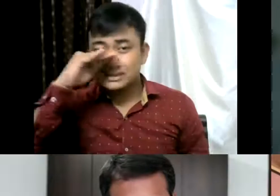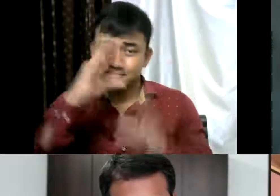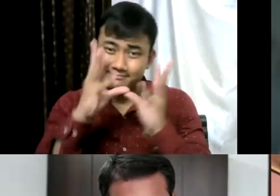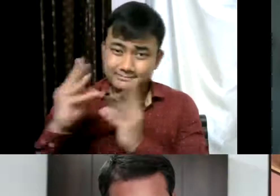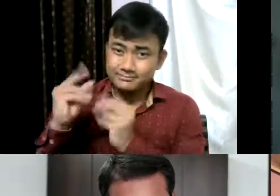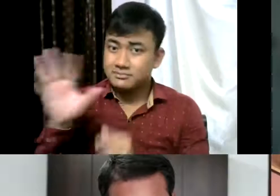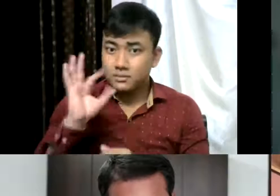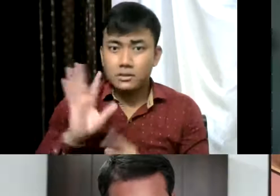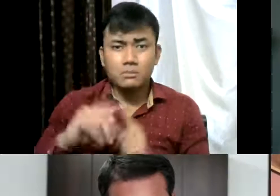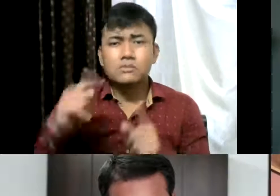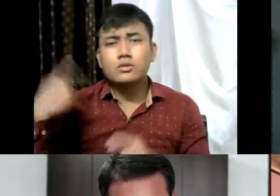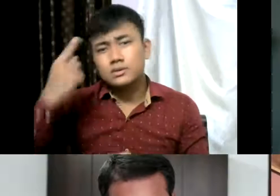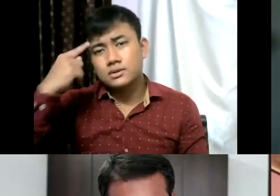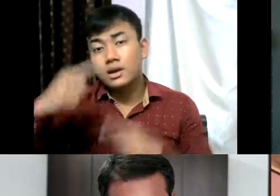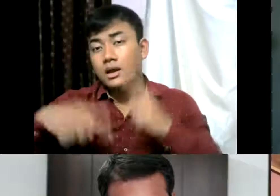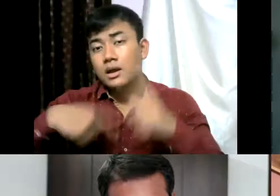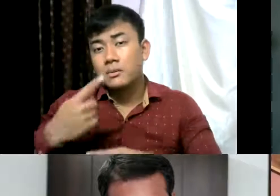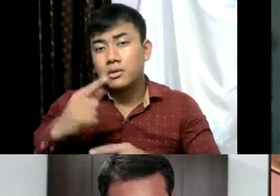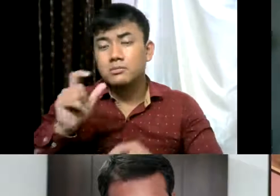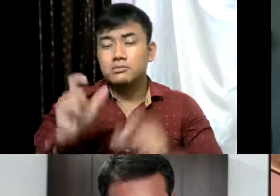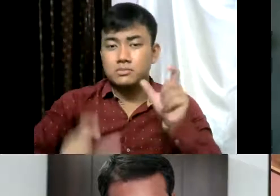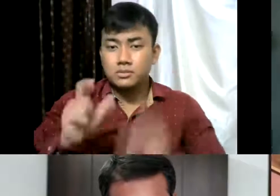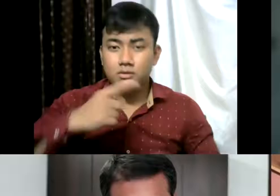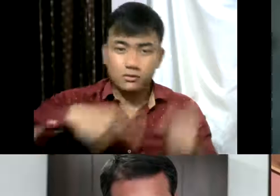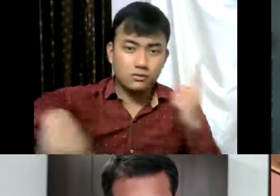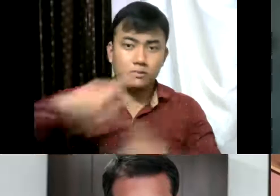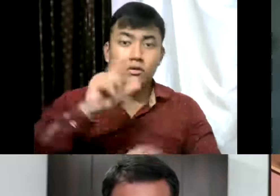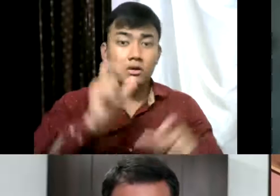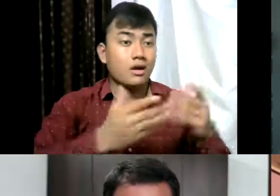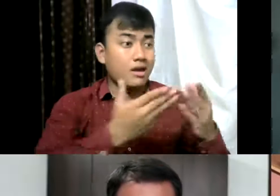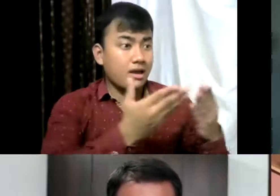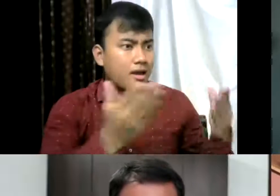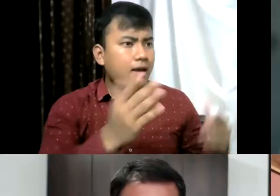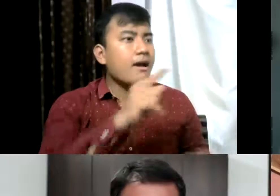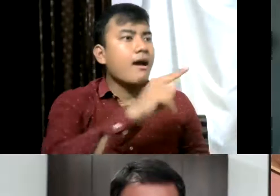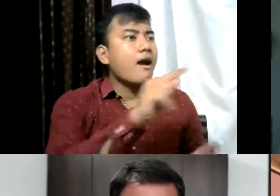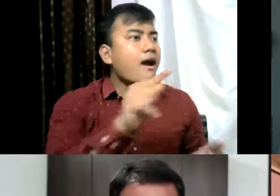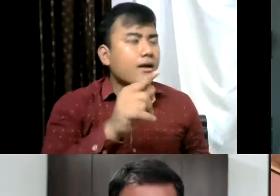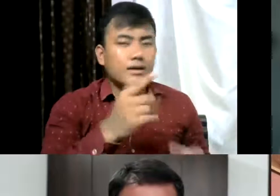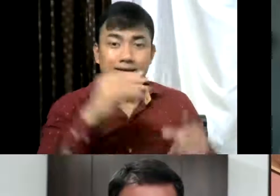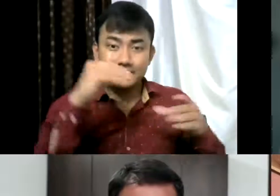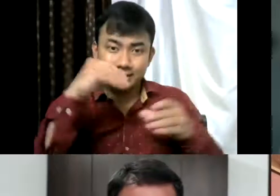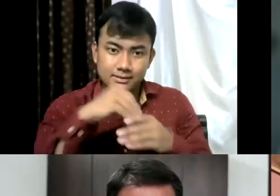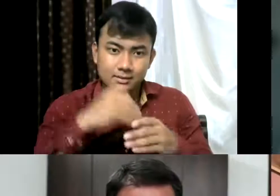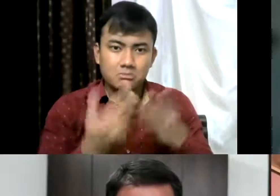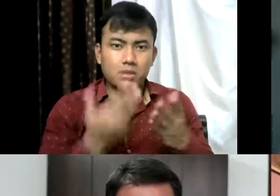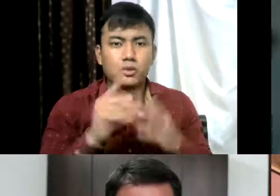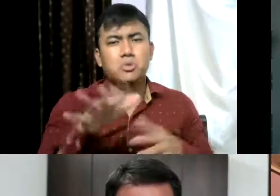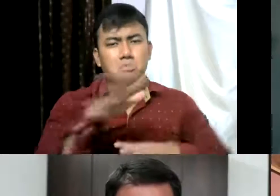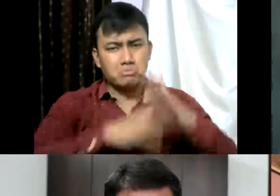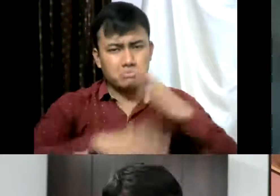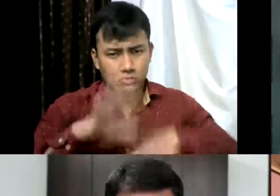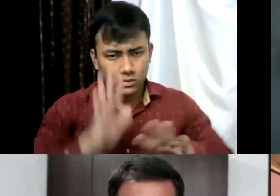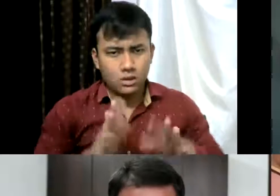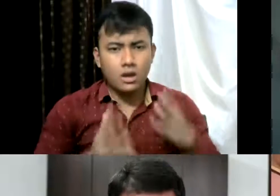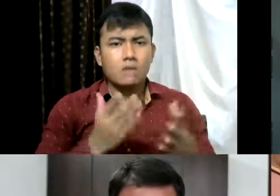also think about ways in which we are able to acknowledge whom we are desiring, whom we are not desiring, whom we are even